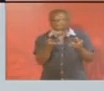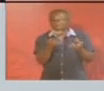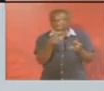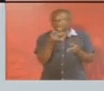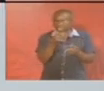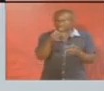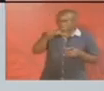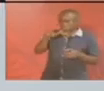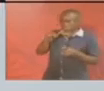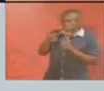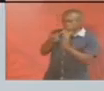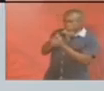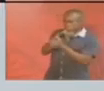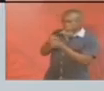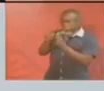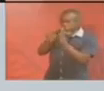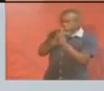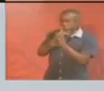this.